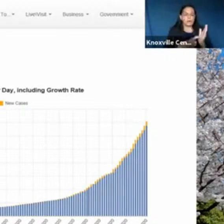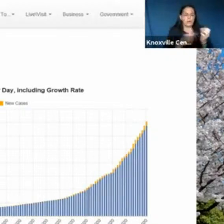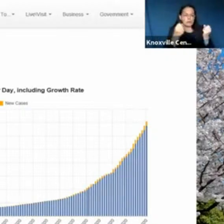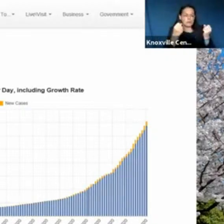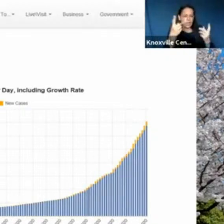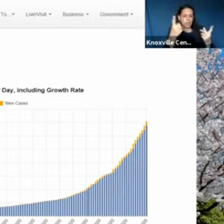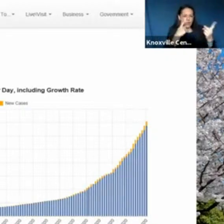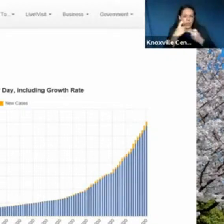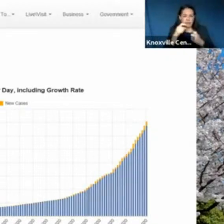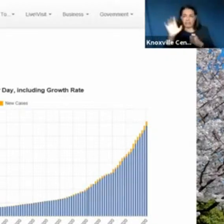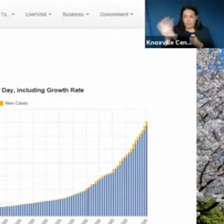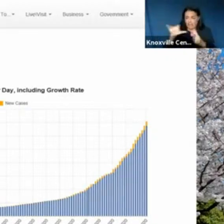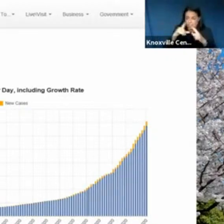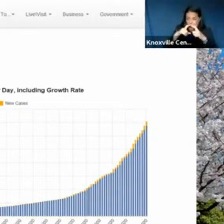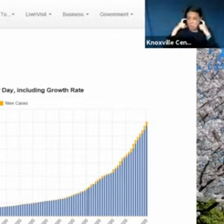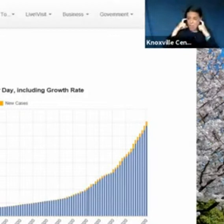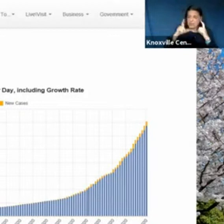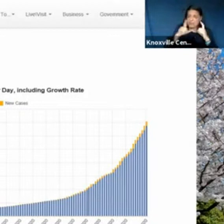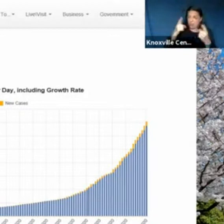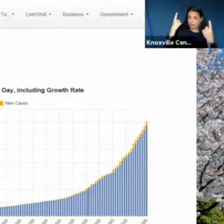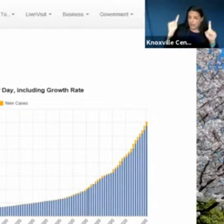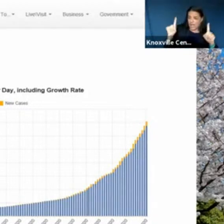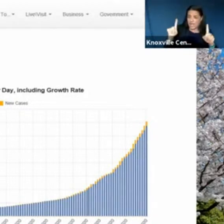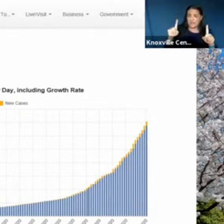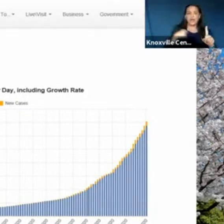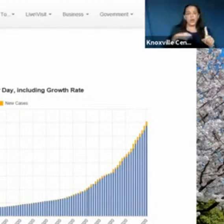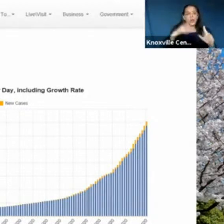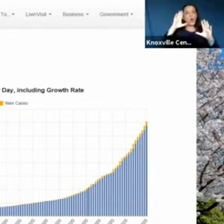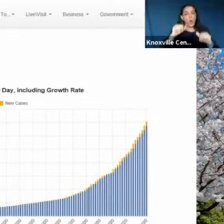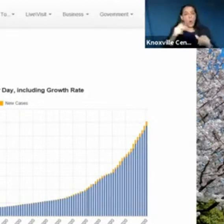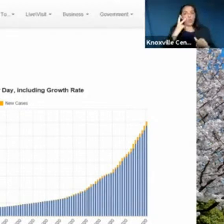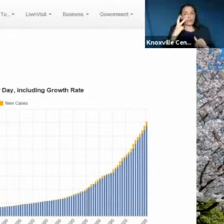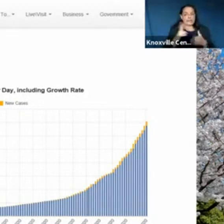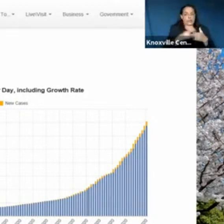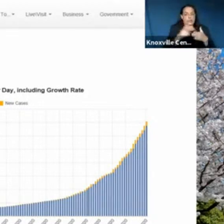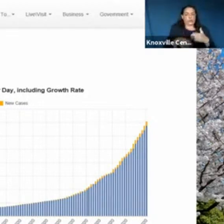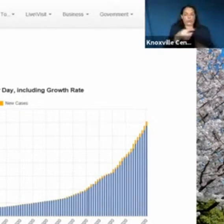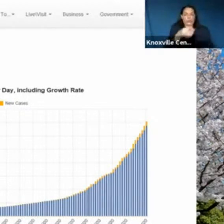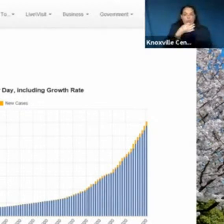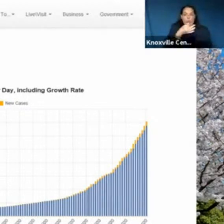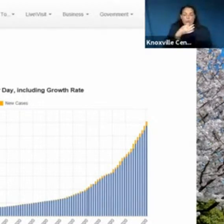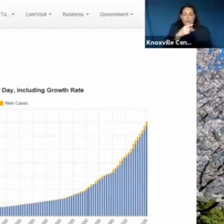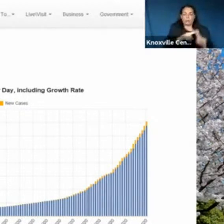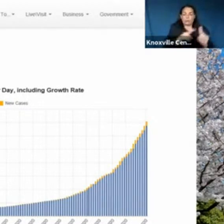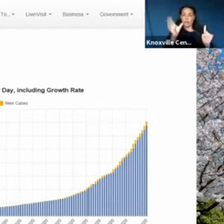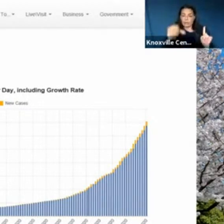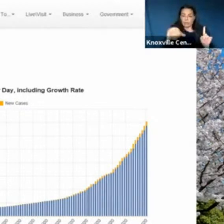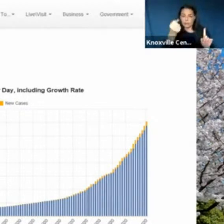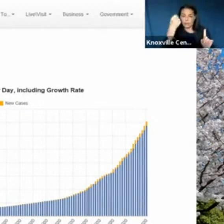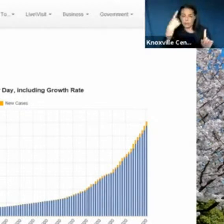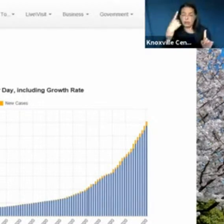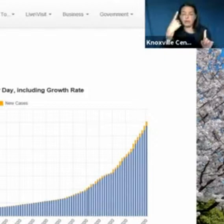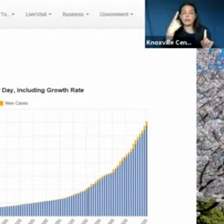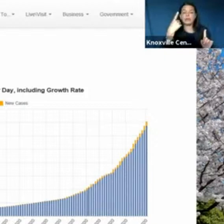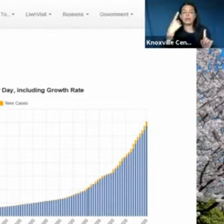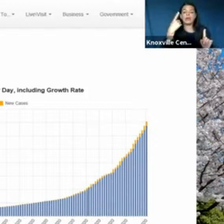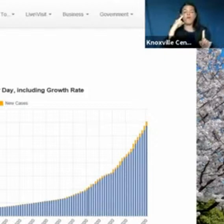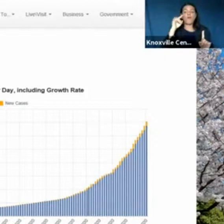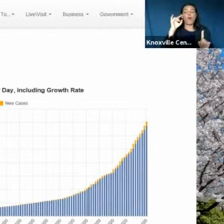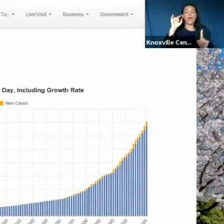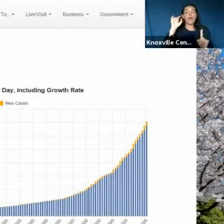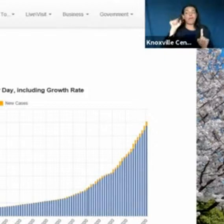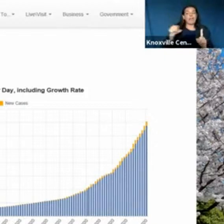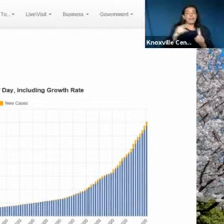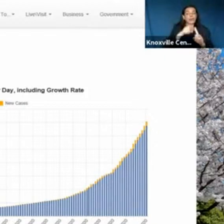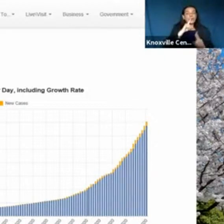effectiveness of the mask order. We hope to start seeing an effect from it soon. However, it is important to know that for this order to